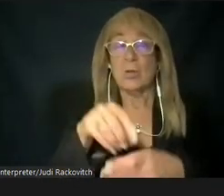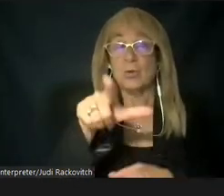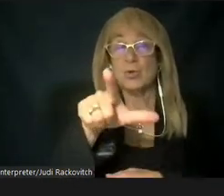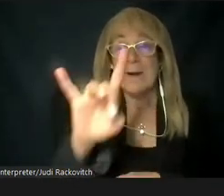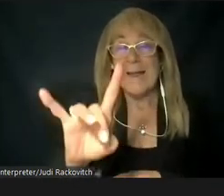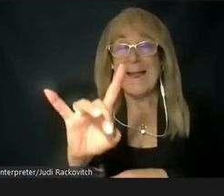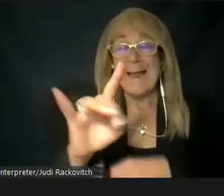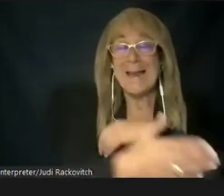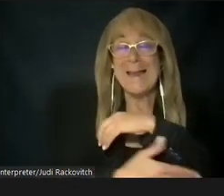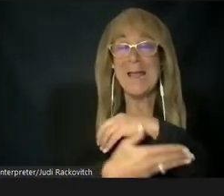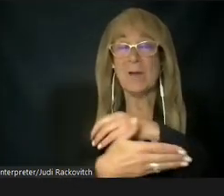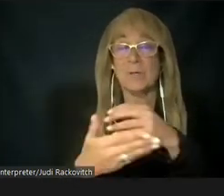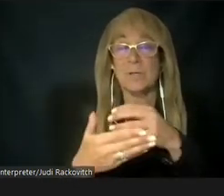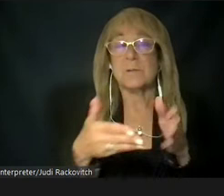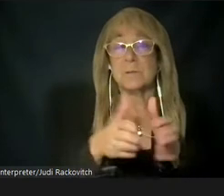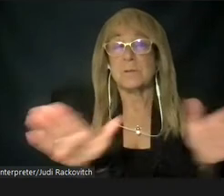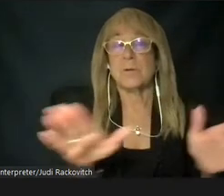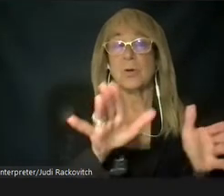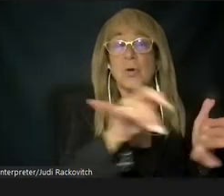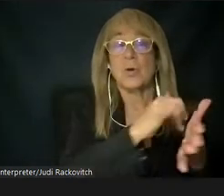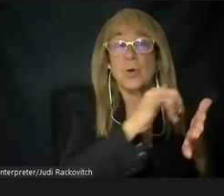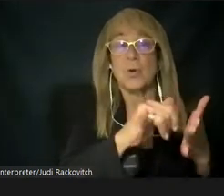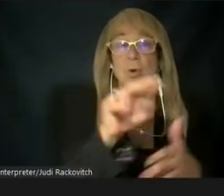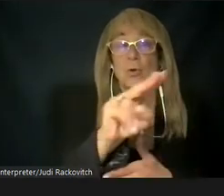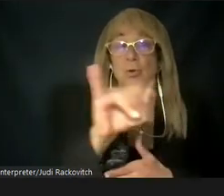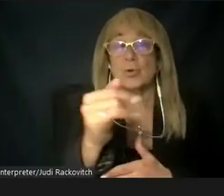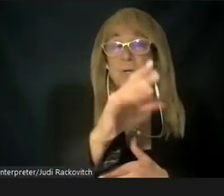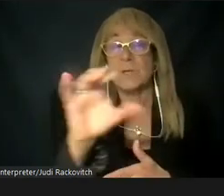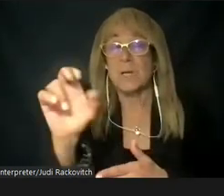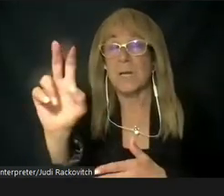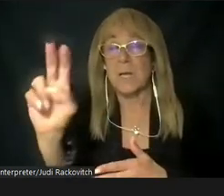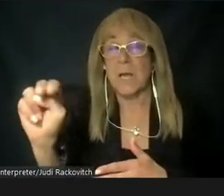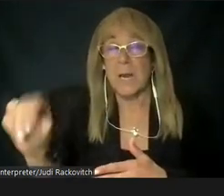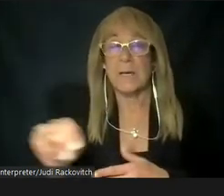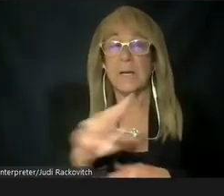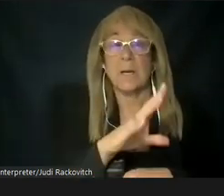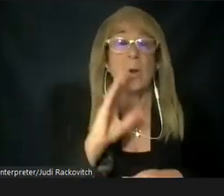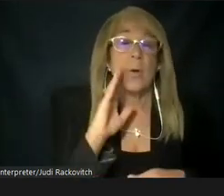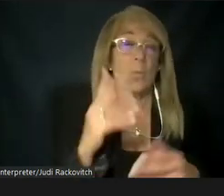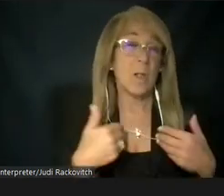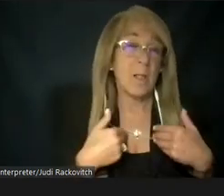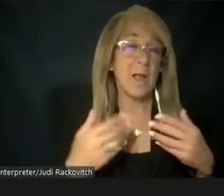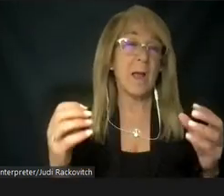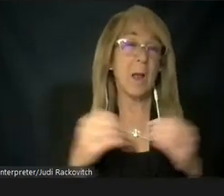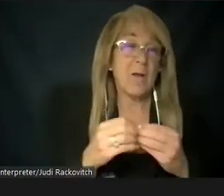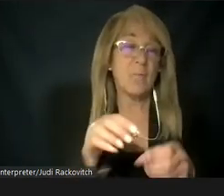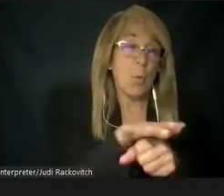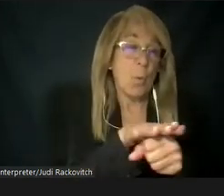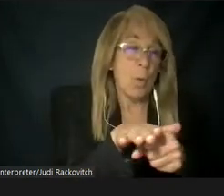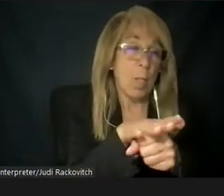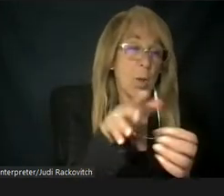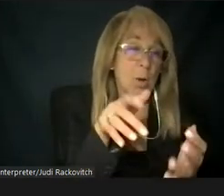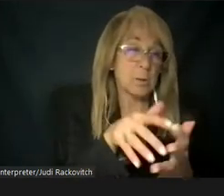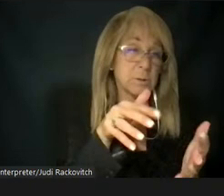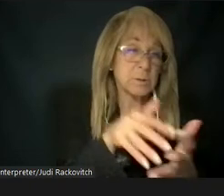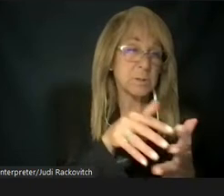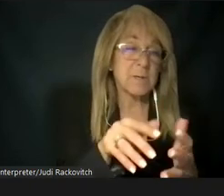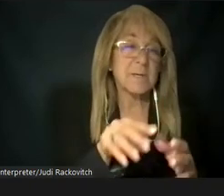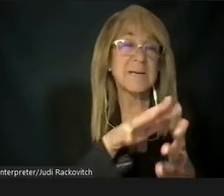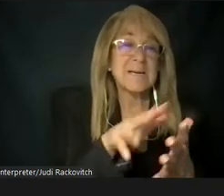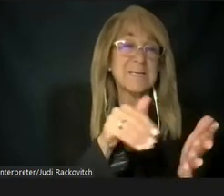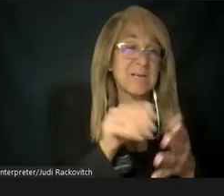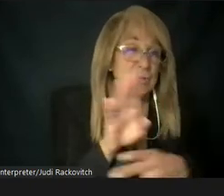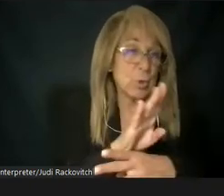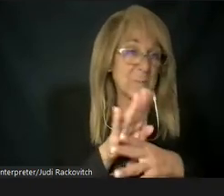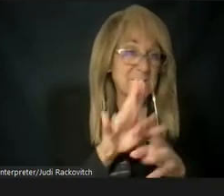throughout New York, New Jersey, and Connecticut. There will also be more refined local study areas, including the Central Business District,